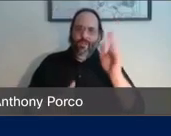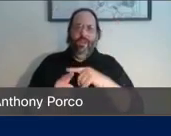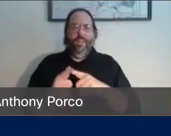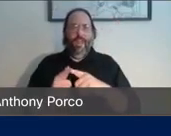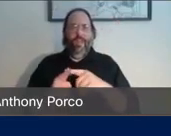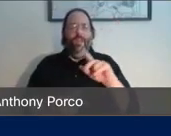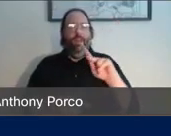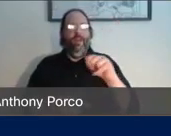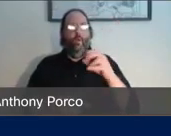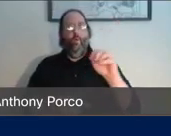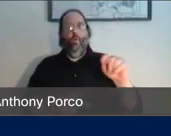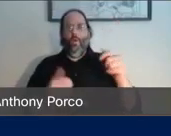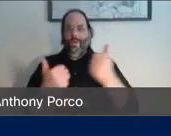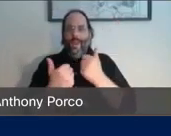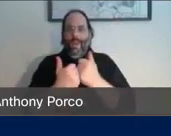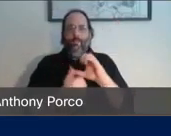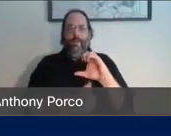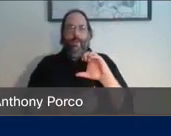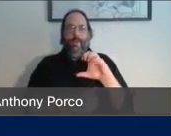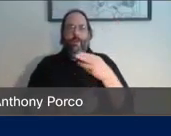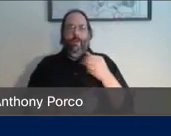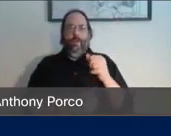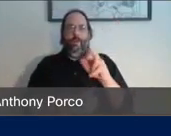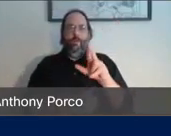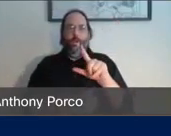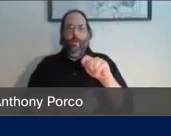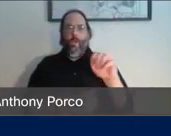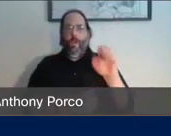Kahoot presented by Charlotte Roberts.